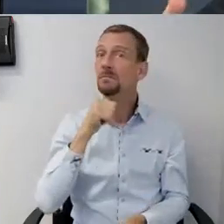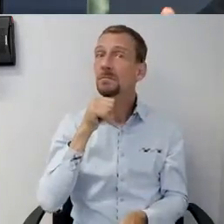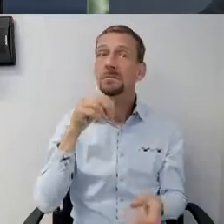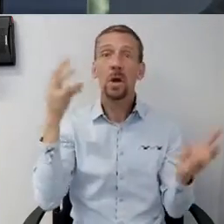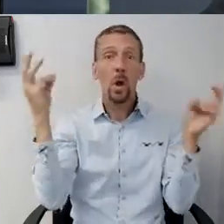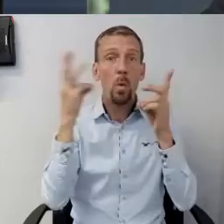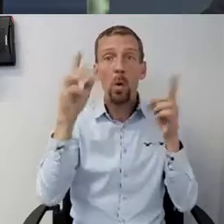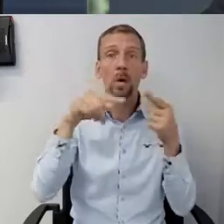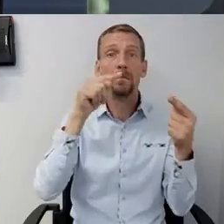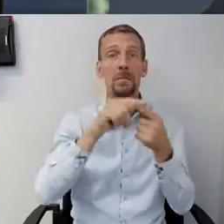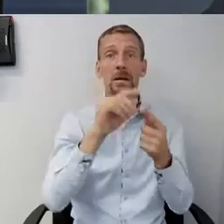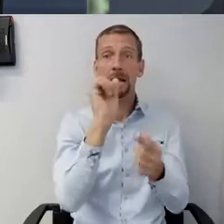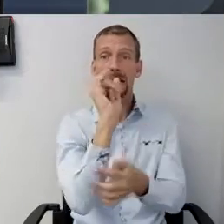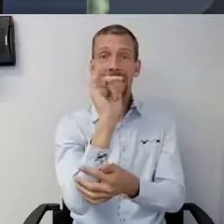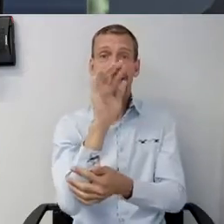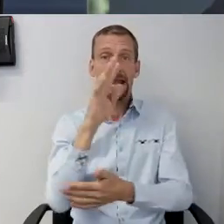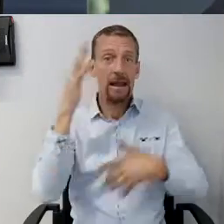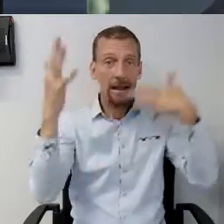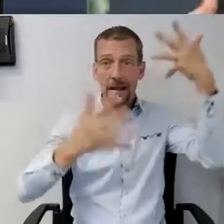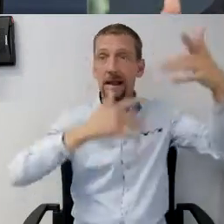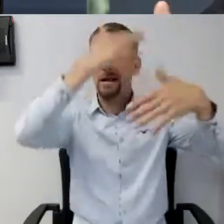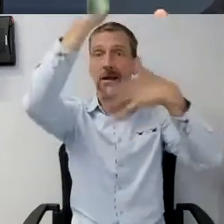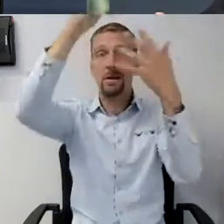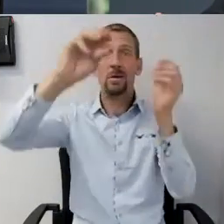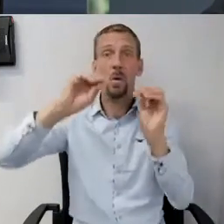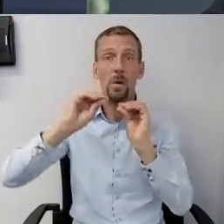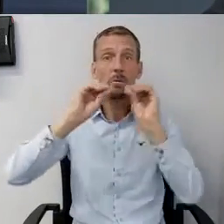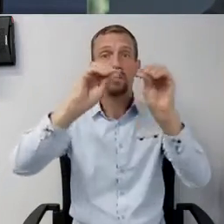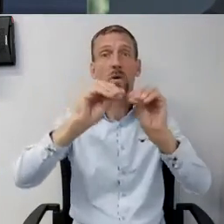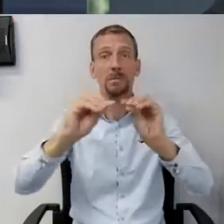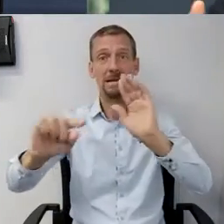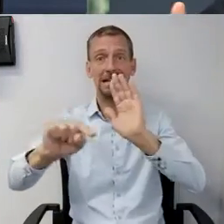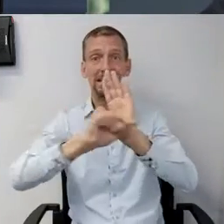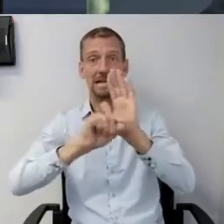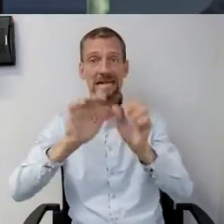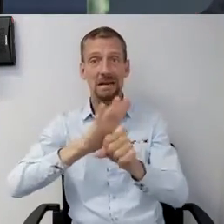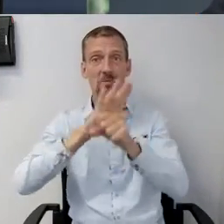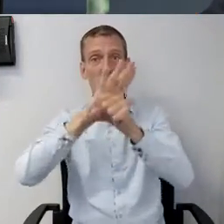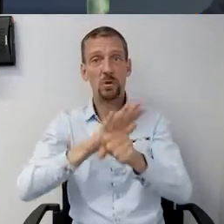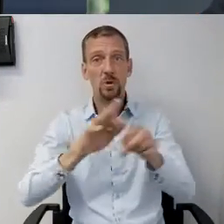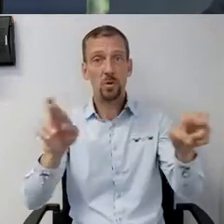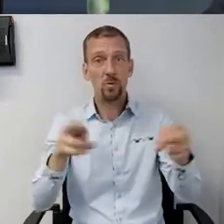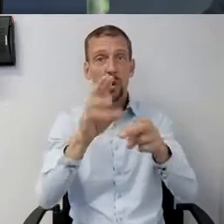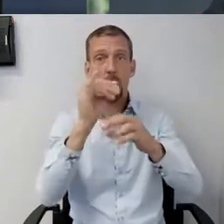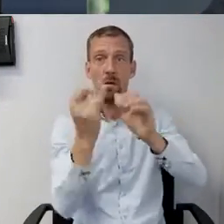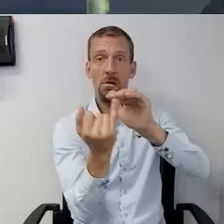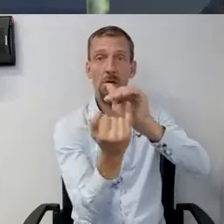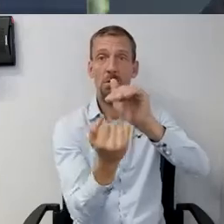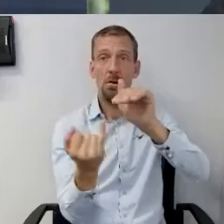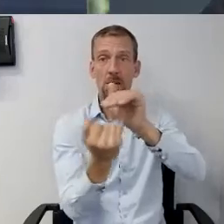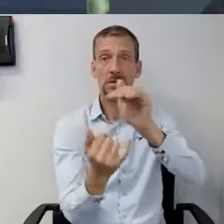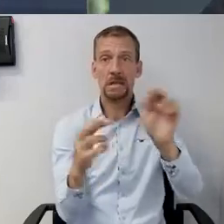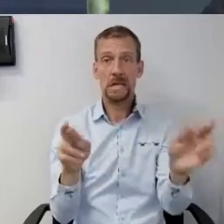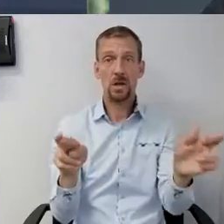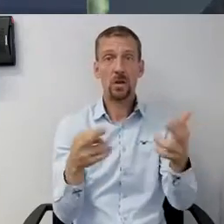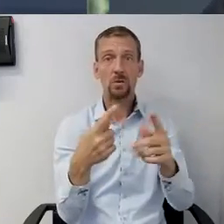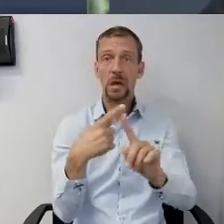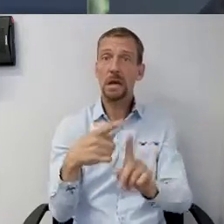an aerosolizing procedure or putting them in a negative pressure room or an isolation room.